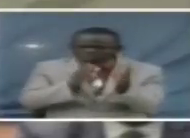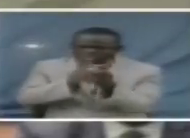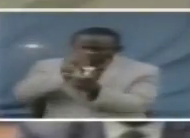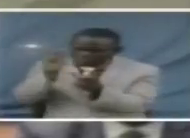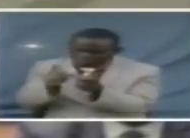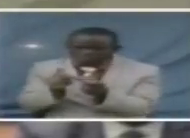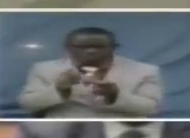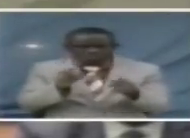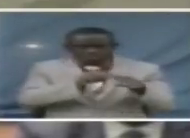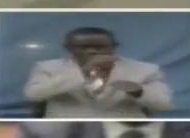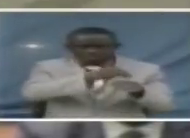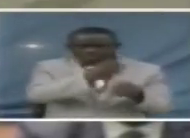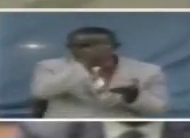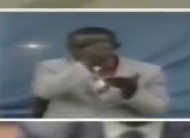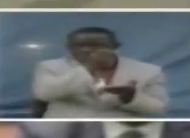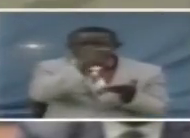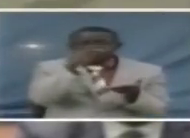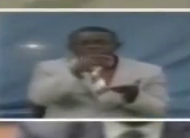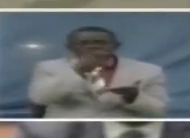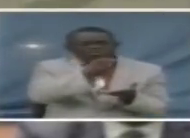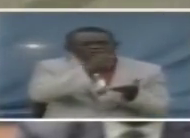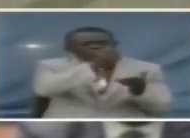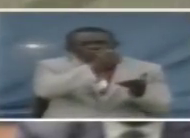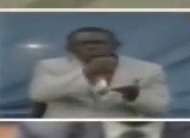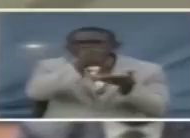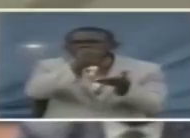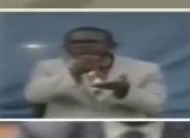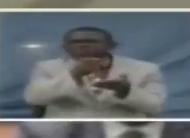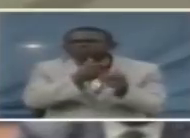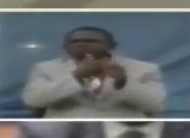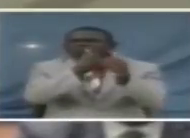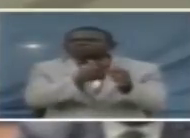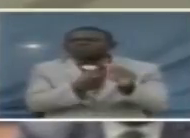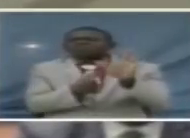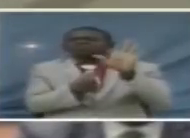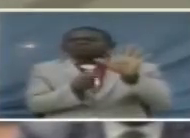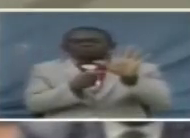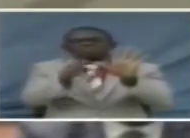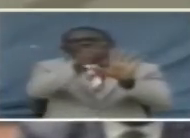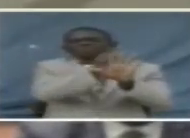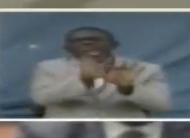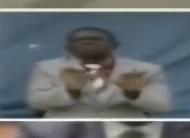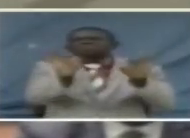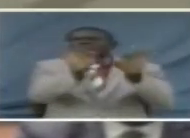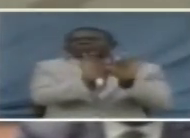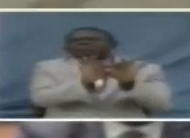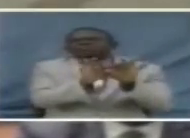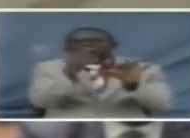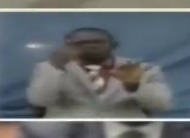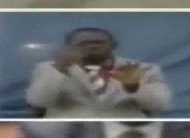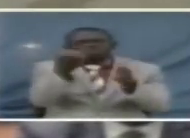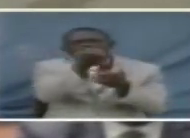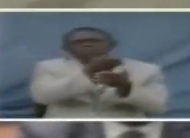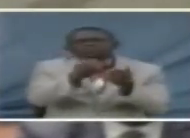National Development Plan, the allocations in this budget are targeted at addressing the 5